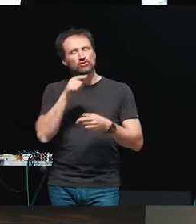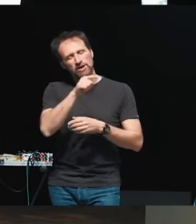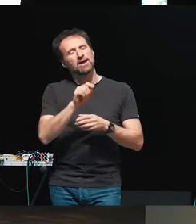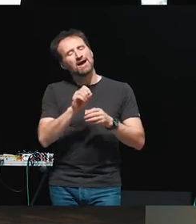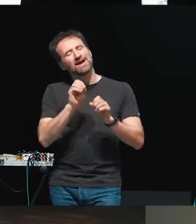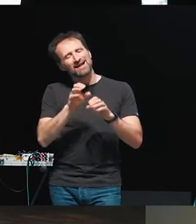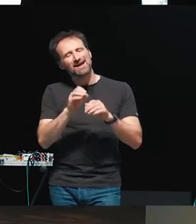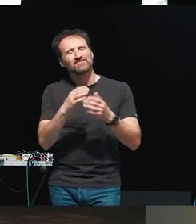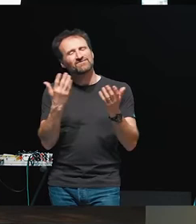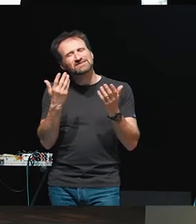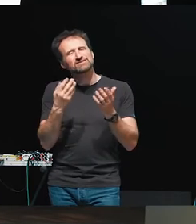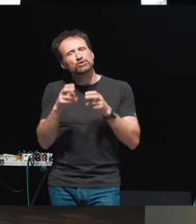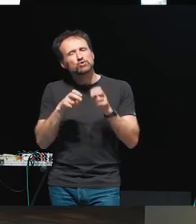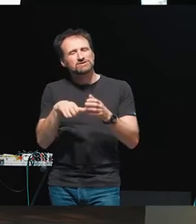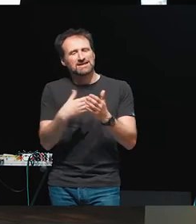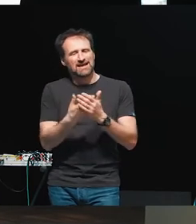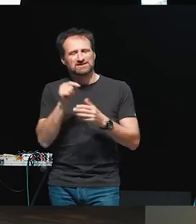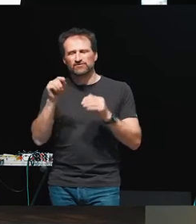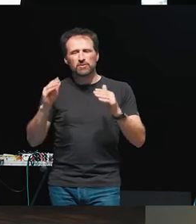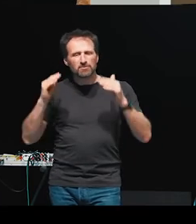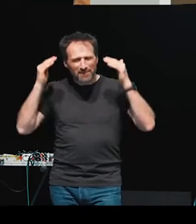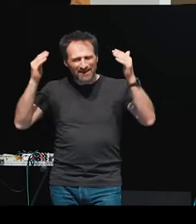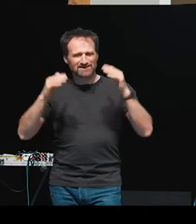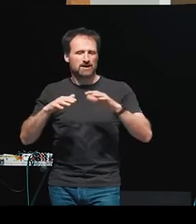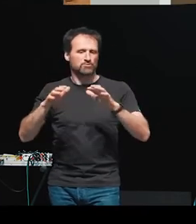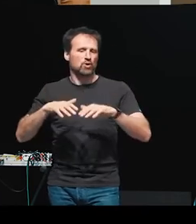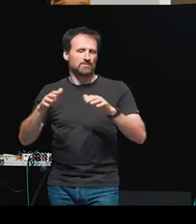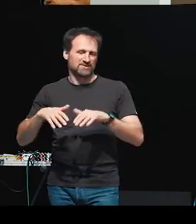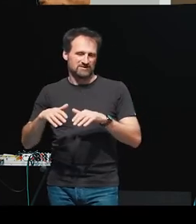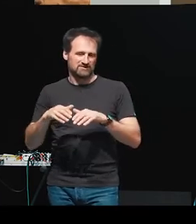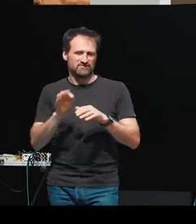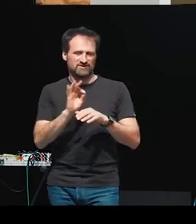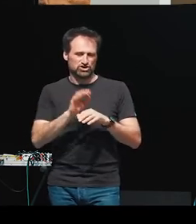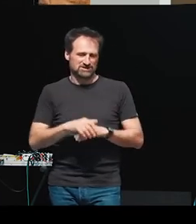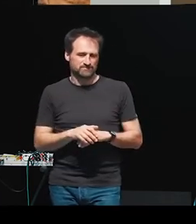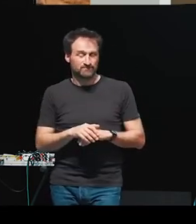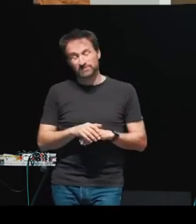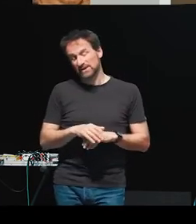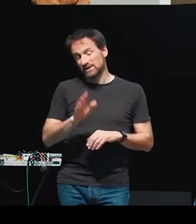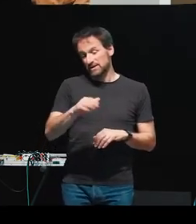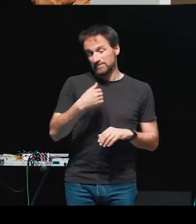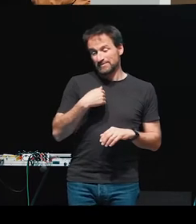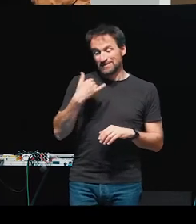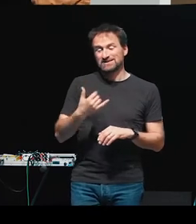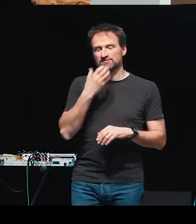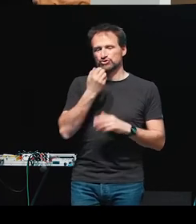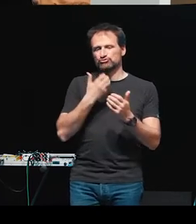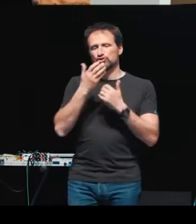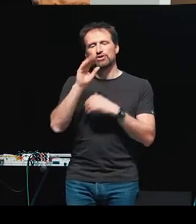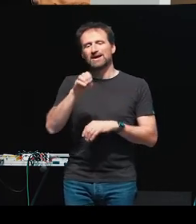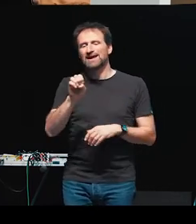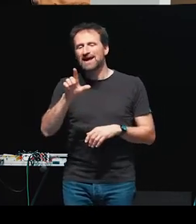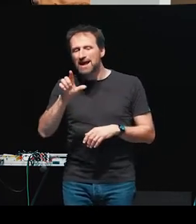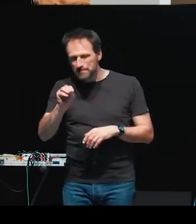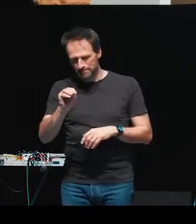metaprogramming features. And so now I want to talk a bit about Elm. Elm